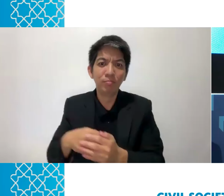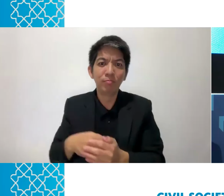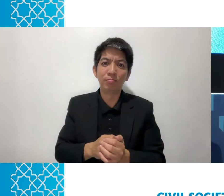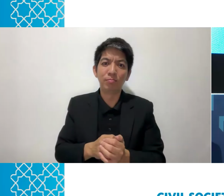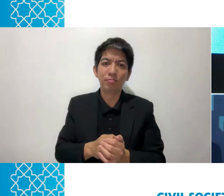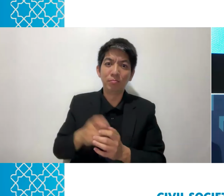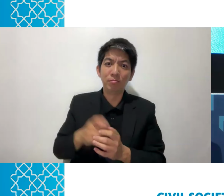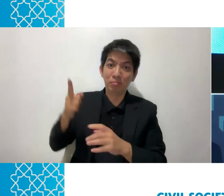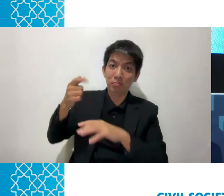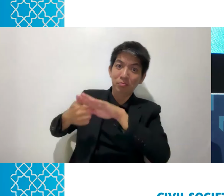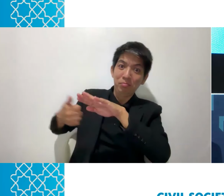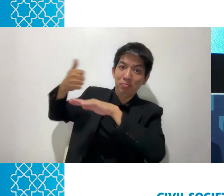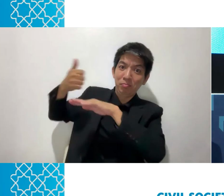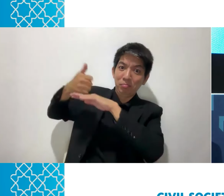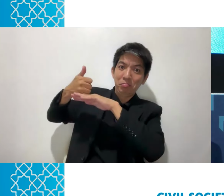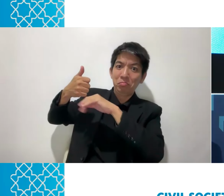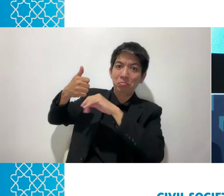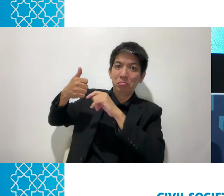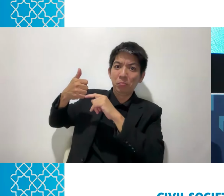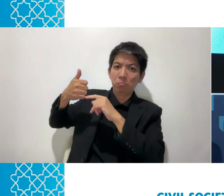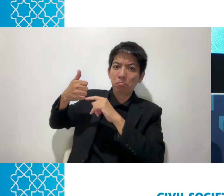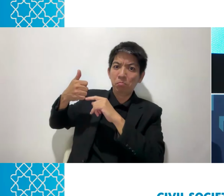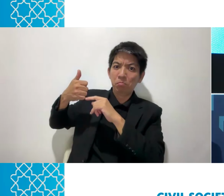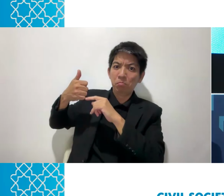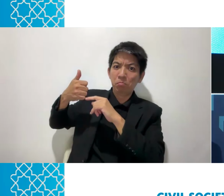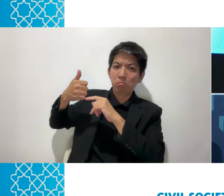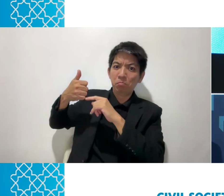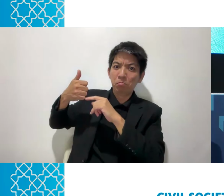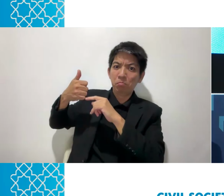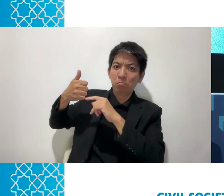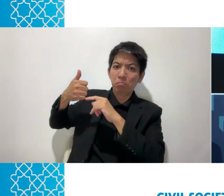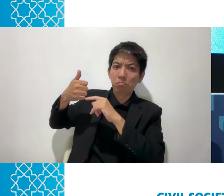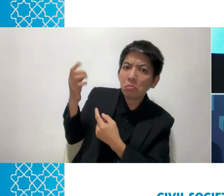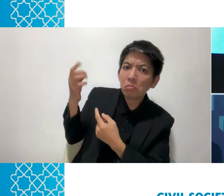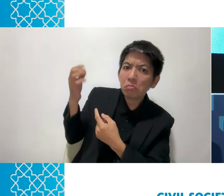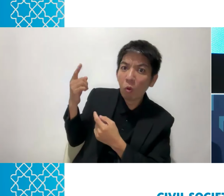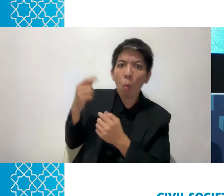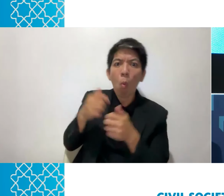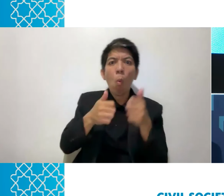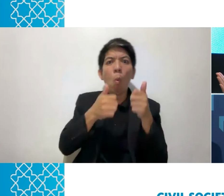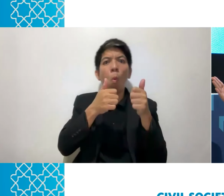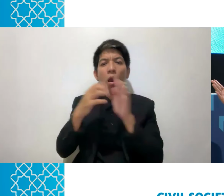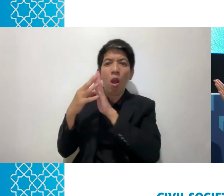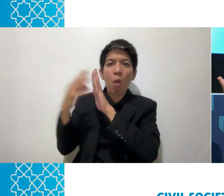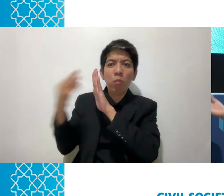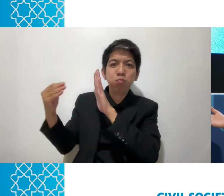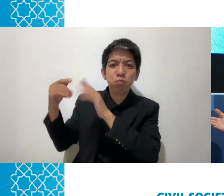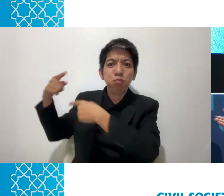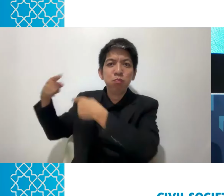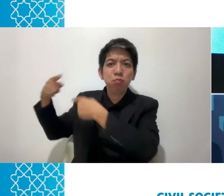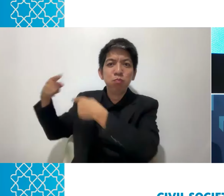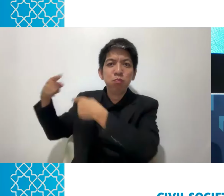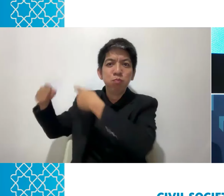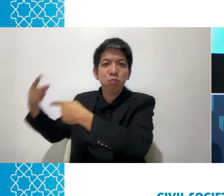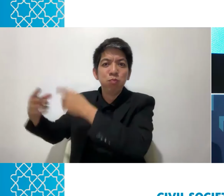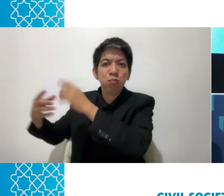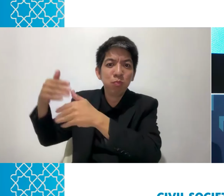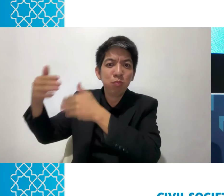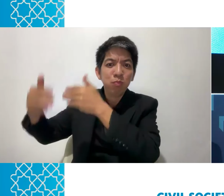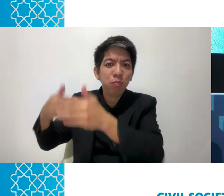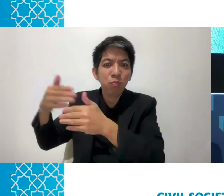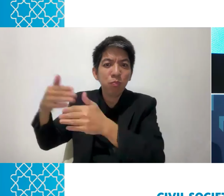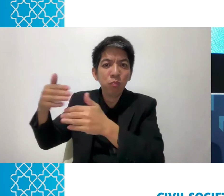associations, that these kind of model are like a model examples for next 100 kilometer of streets in Gurgaon. And then